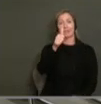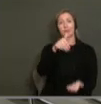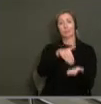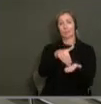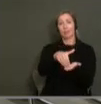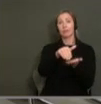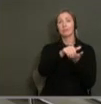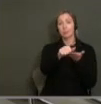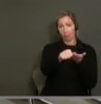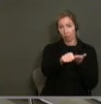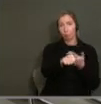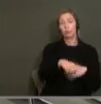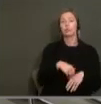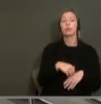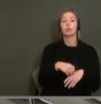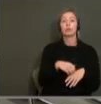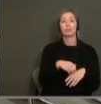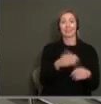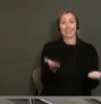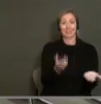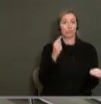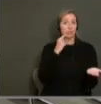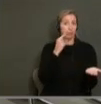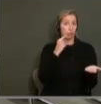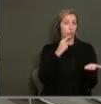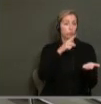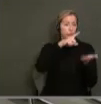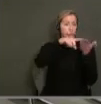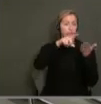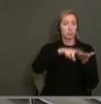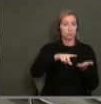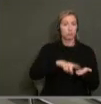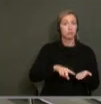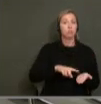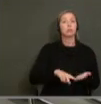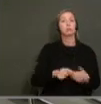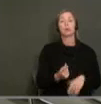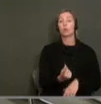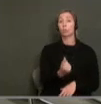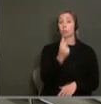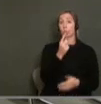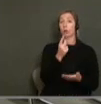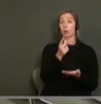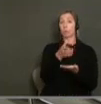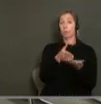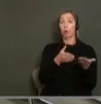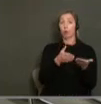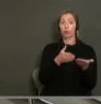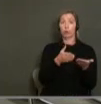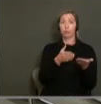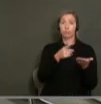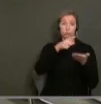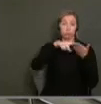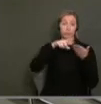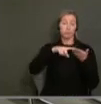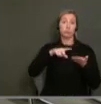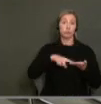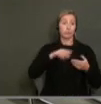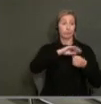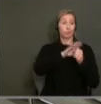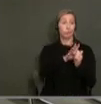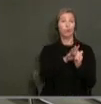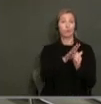they do in San Antonio in terms of research. And as one of the entities that did research on the COVID-19